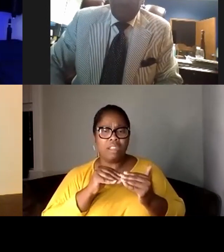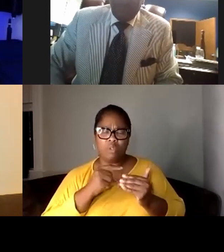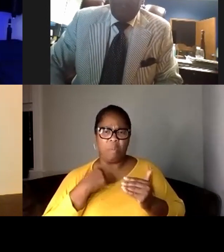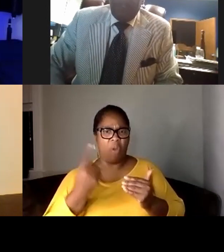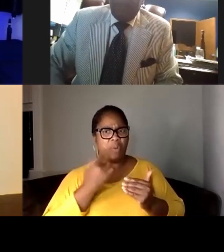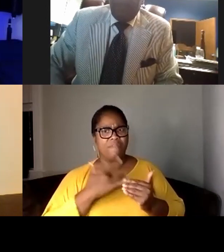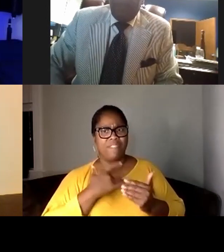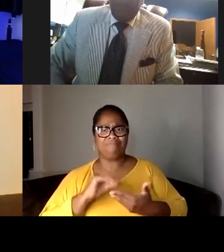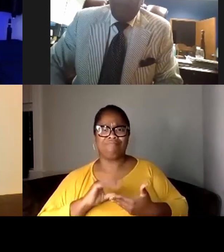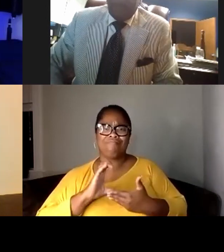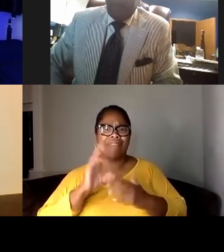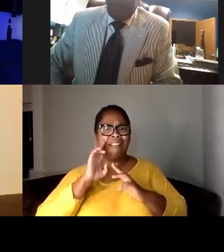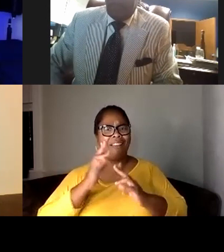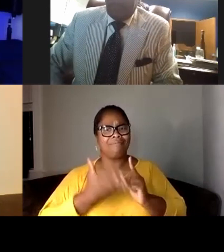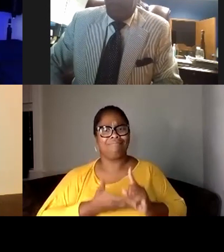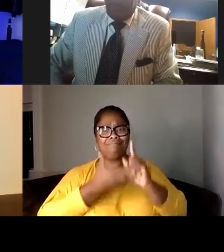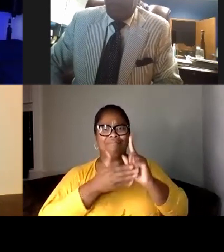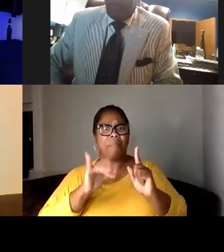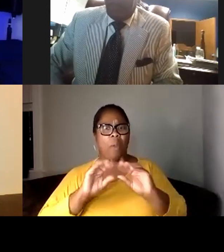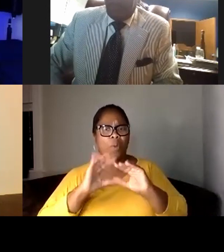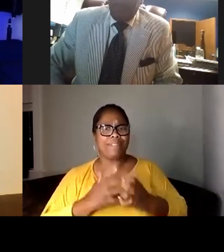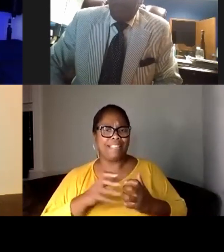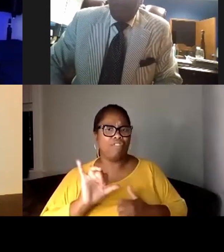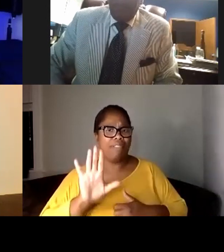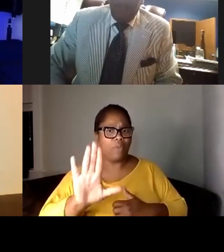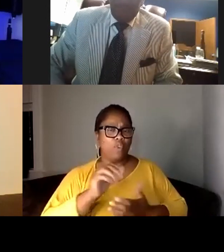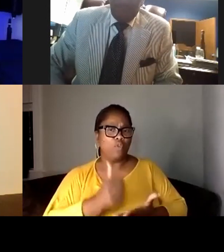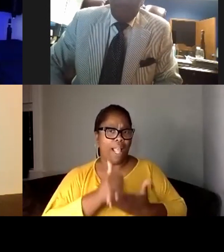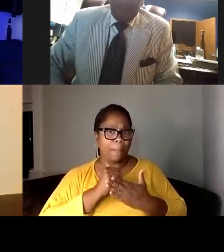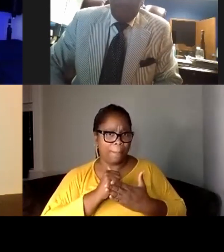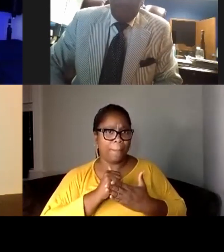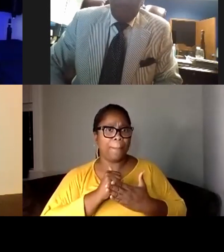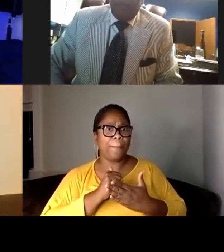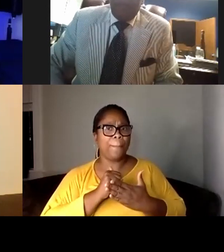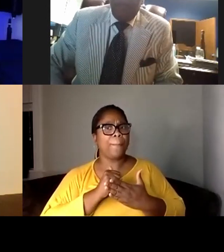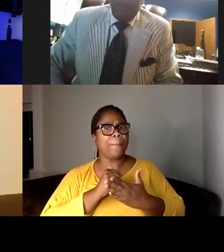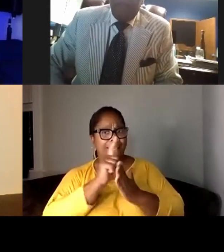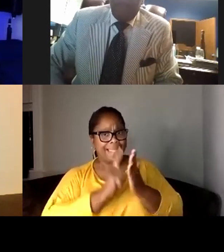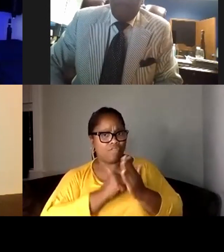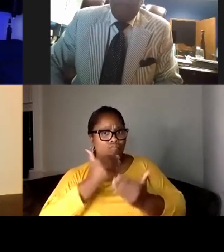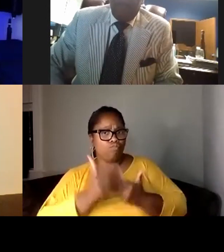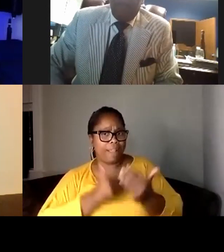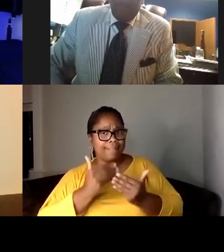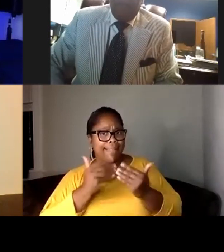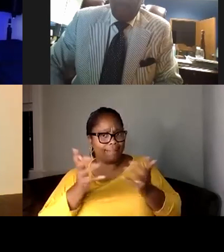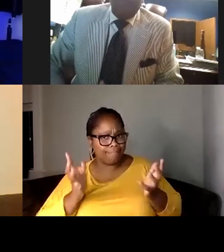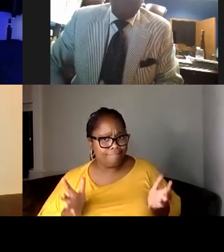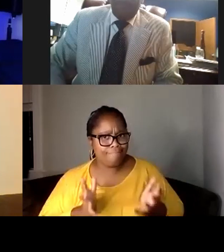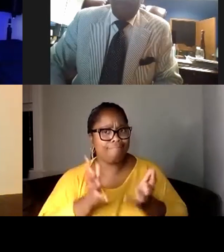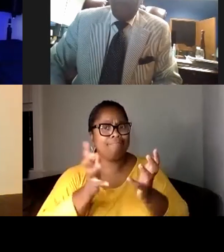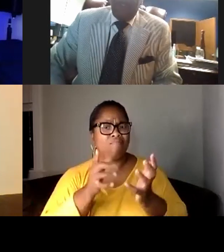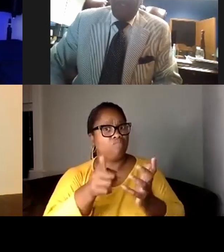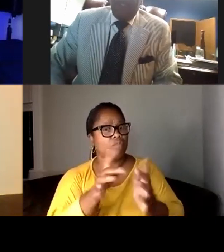be uplifted by organizations such as yours to help move the legislative process forward. You're vital